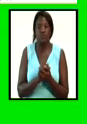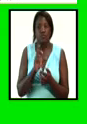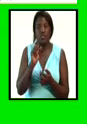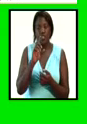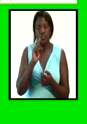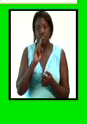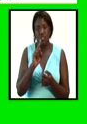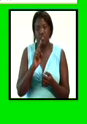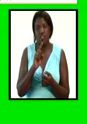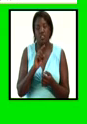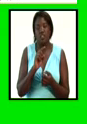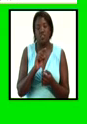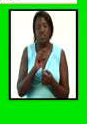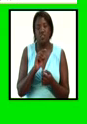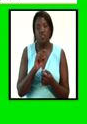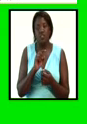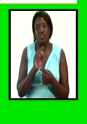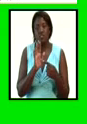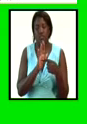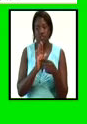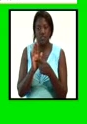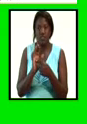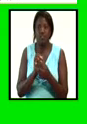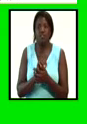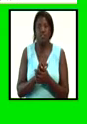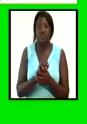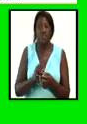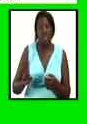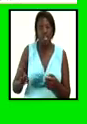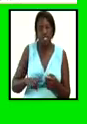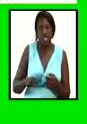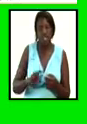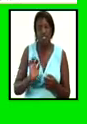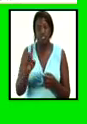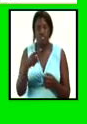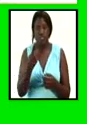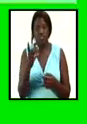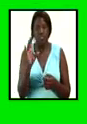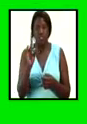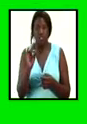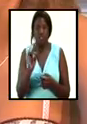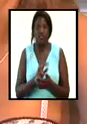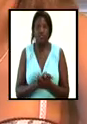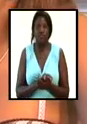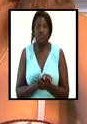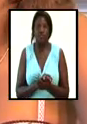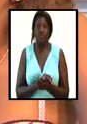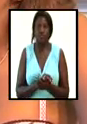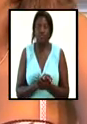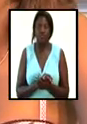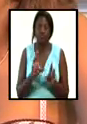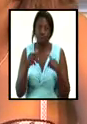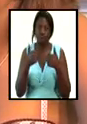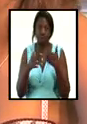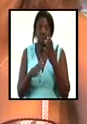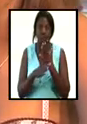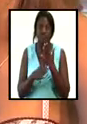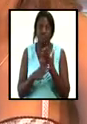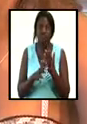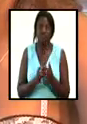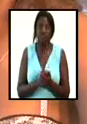say, the dog's tail, the tail belongs to the dog, so that indicates ownership. Well done,